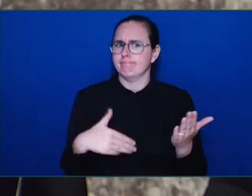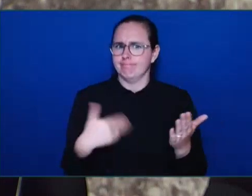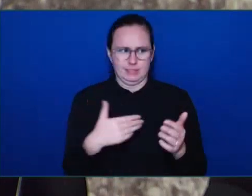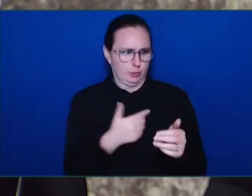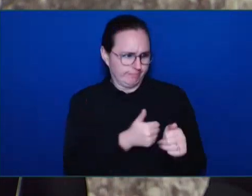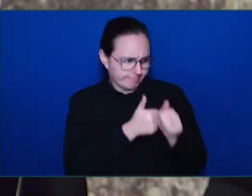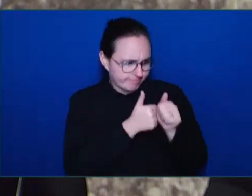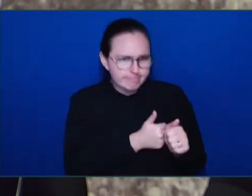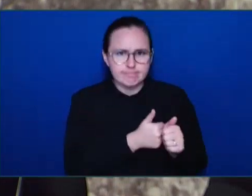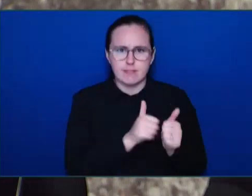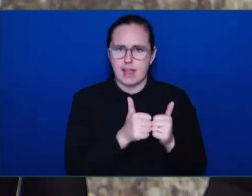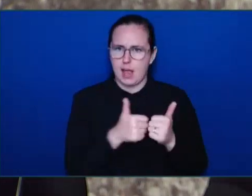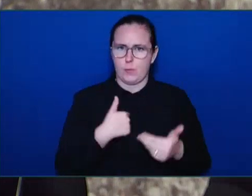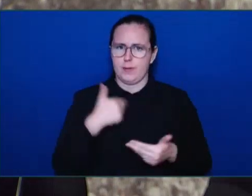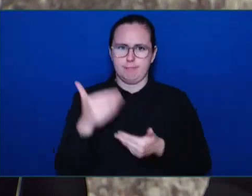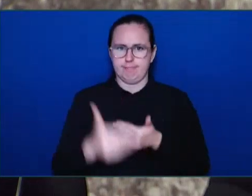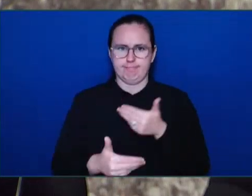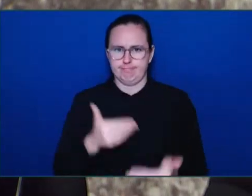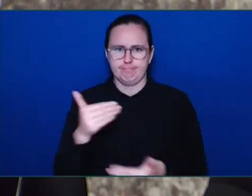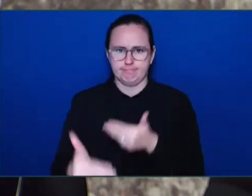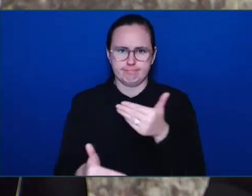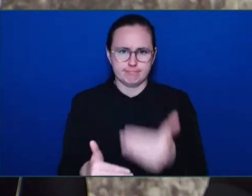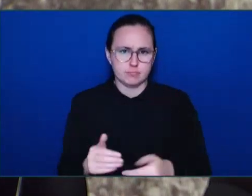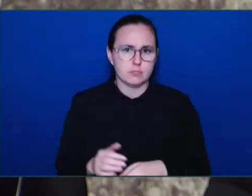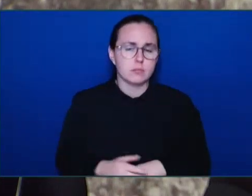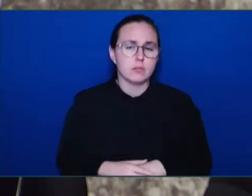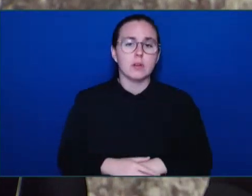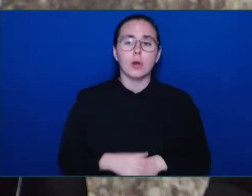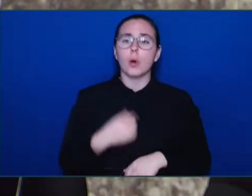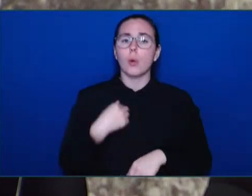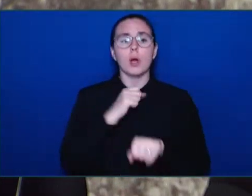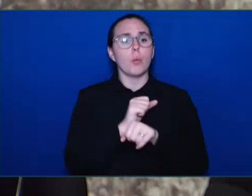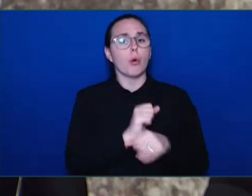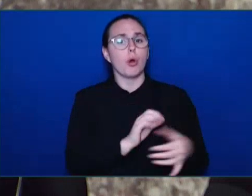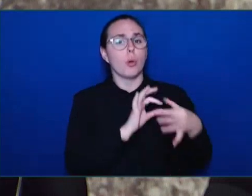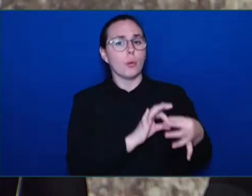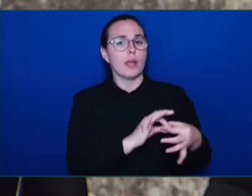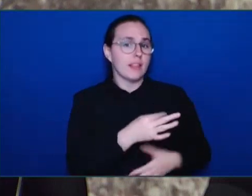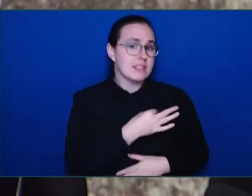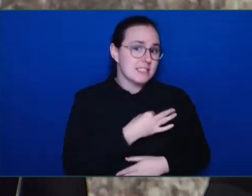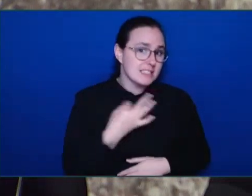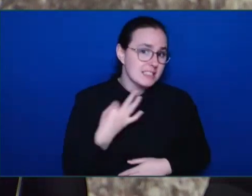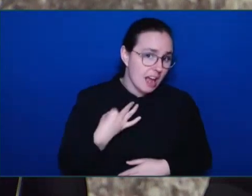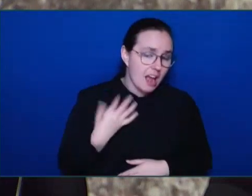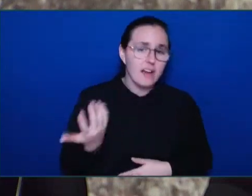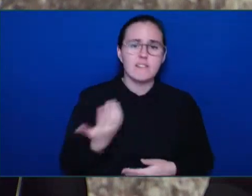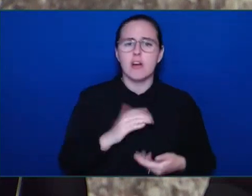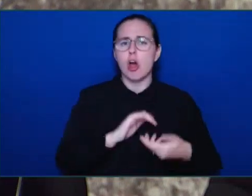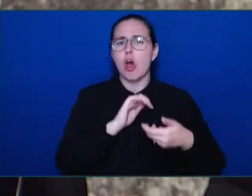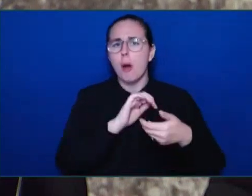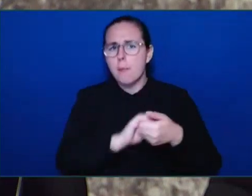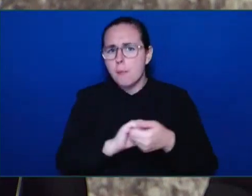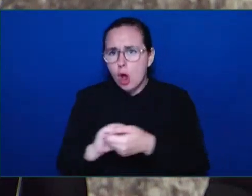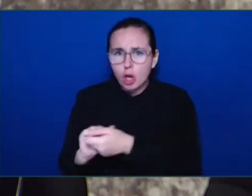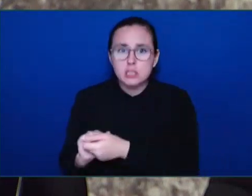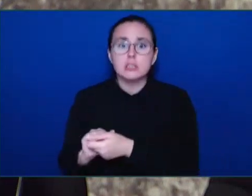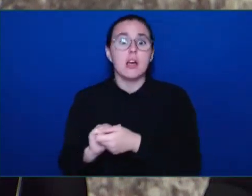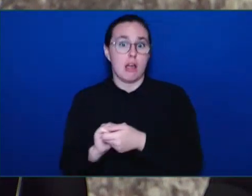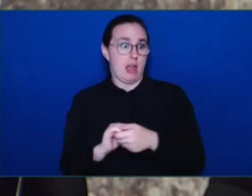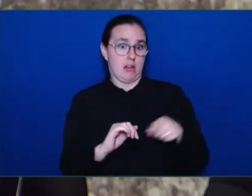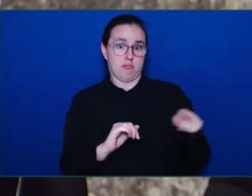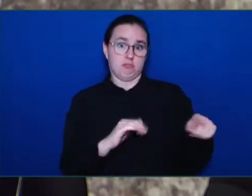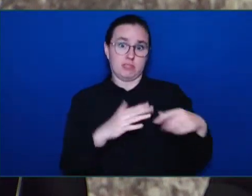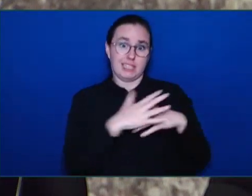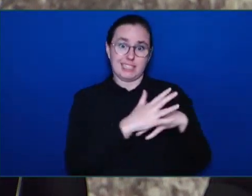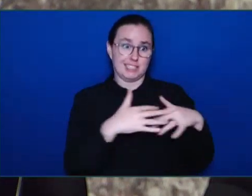with Indigenous service providers as well. Honourable Speaker, we have made some progress. Here in Chambers,